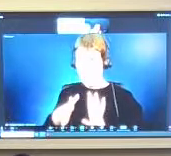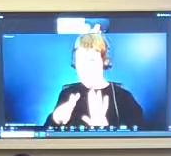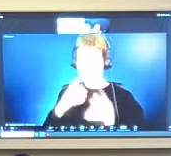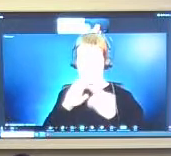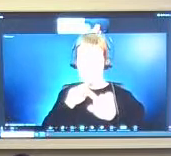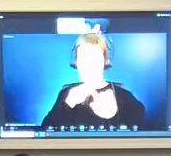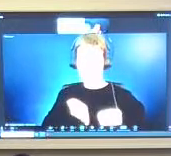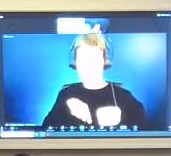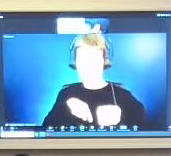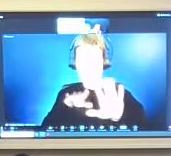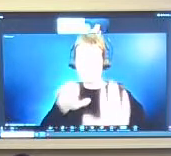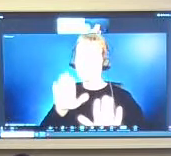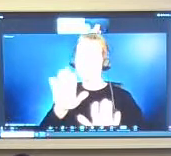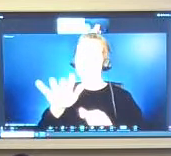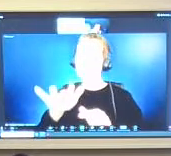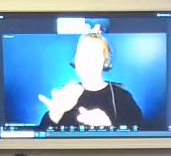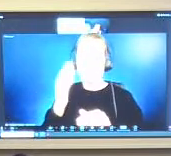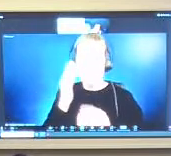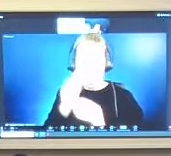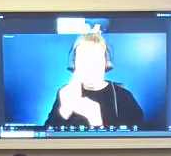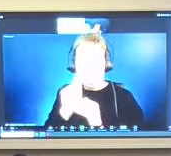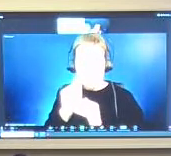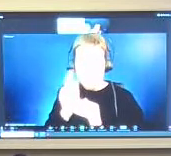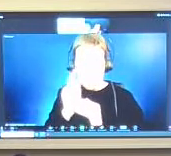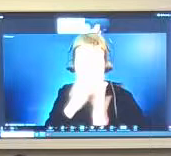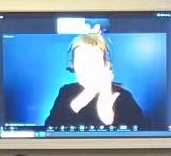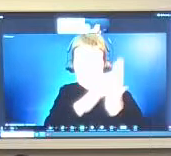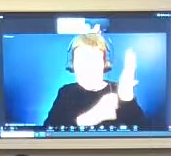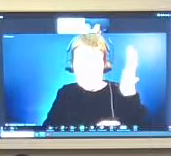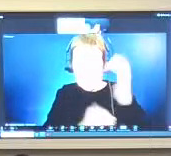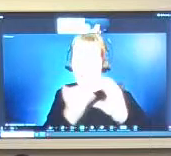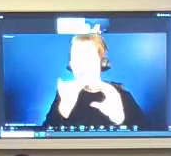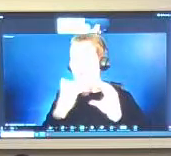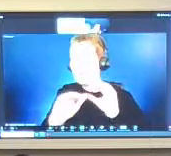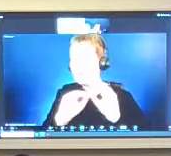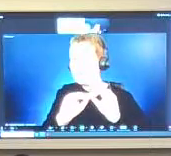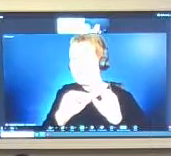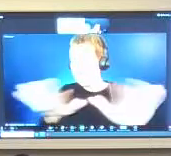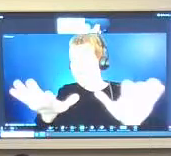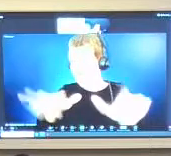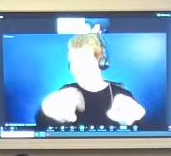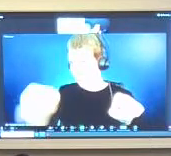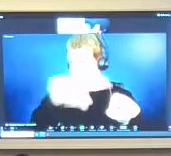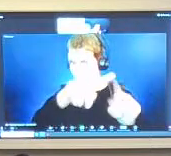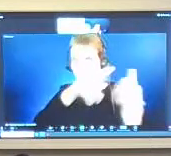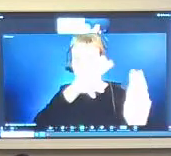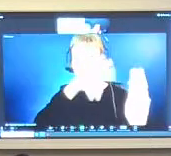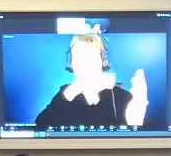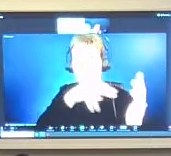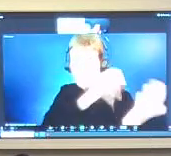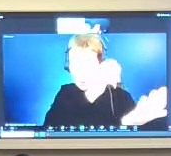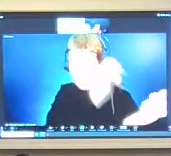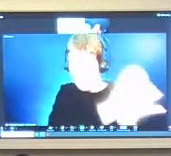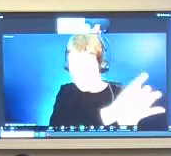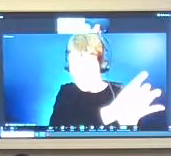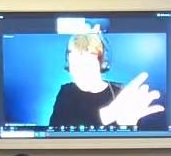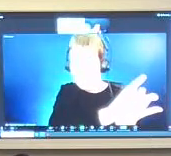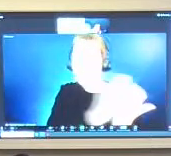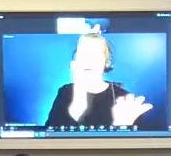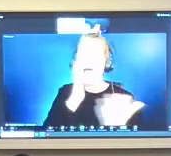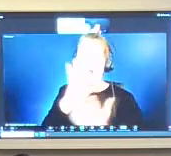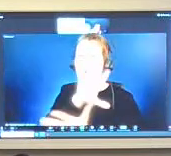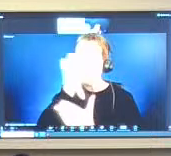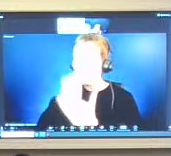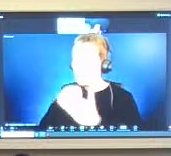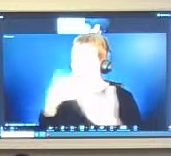the minutes, I will include tentative things for next year, like the January meeting, we'll